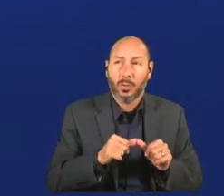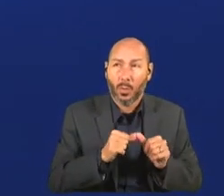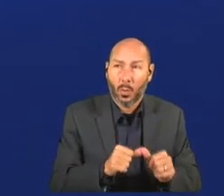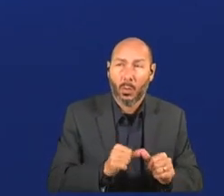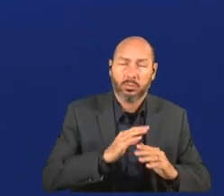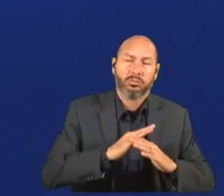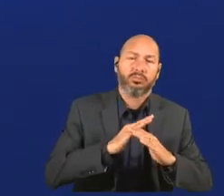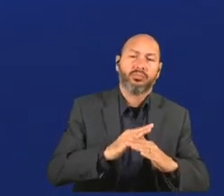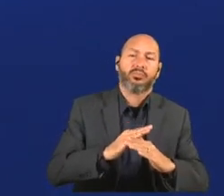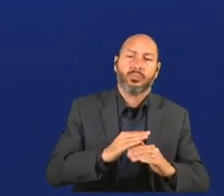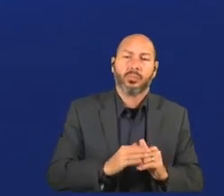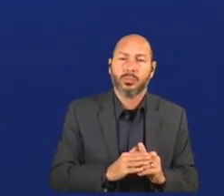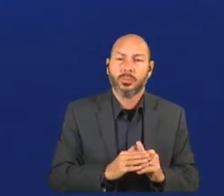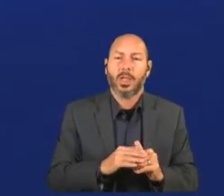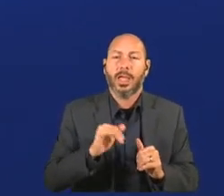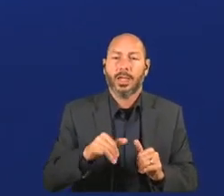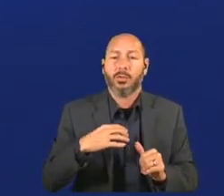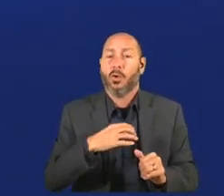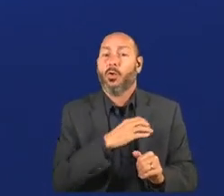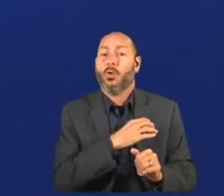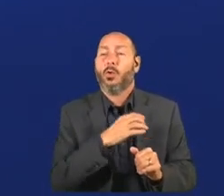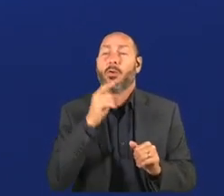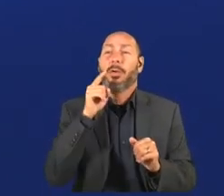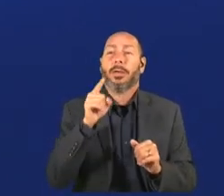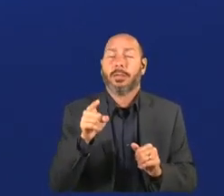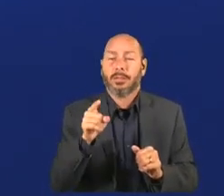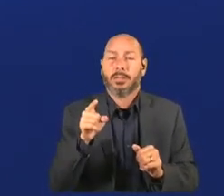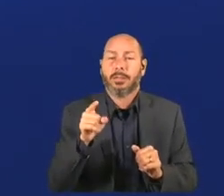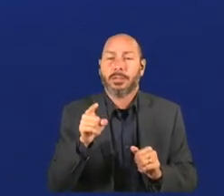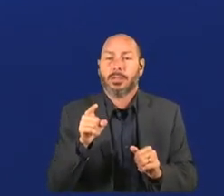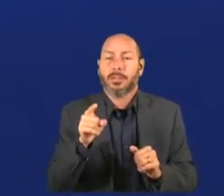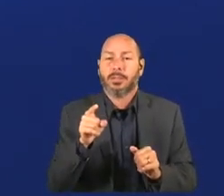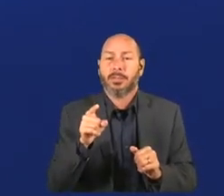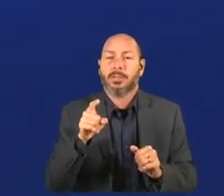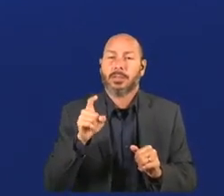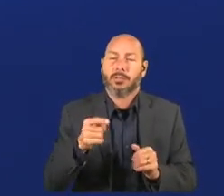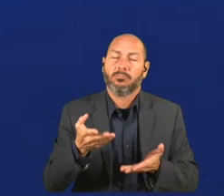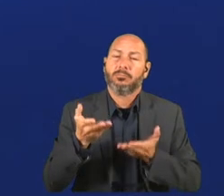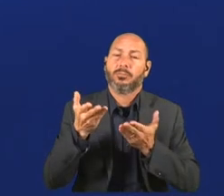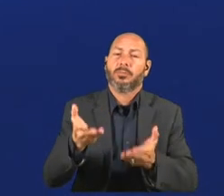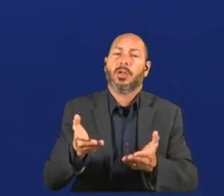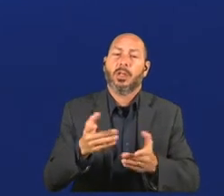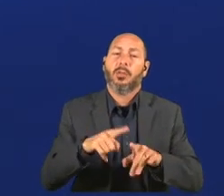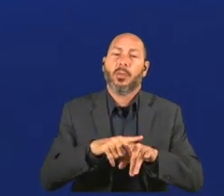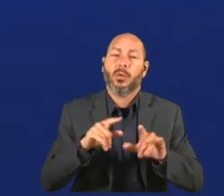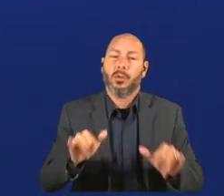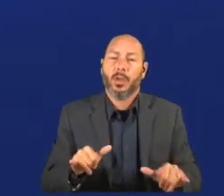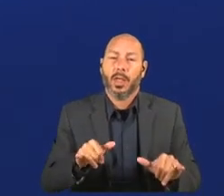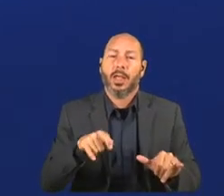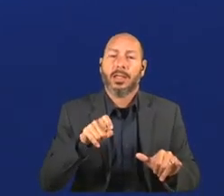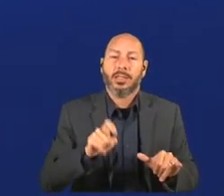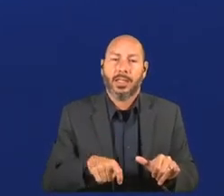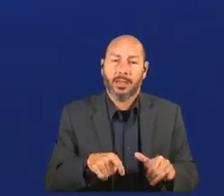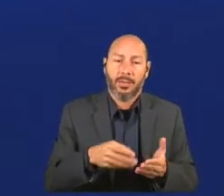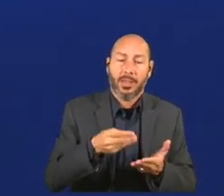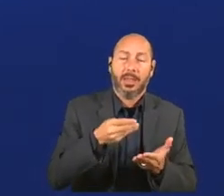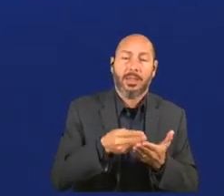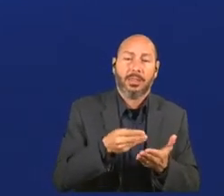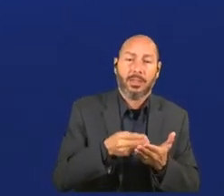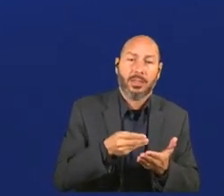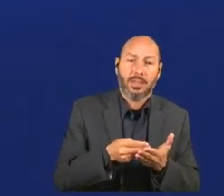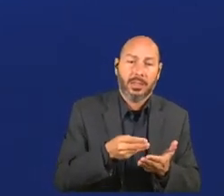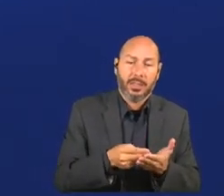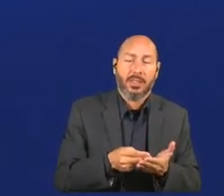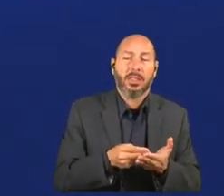that we should be making to Congress, but at the same time, we have to make the most of available funds to better make the case for additional